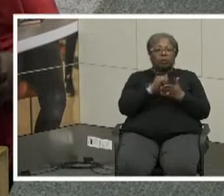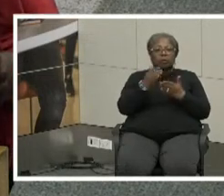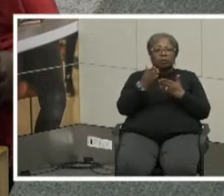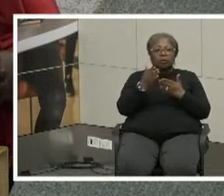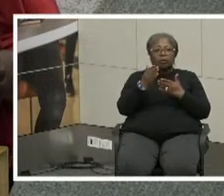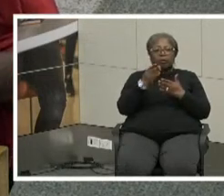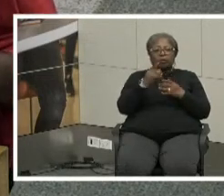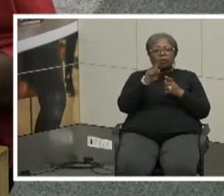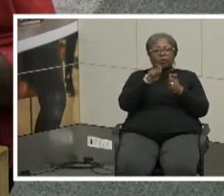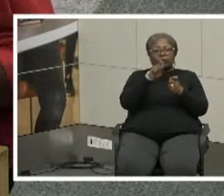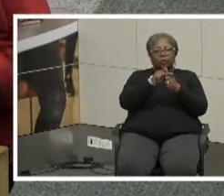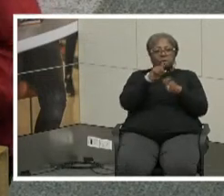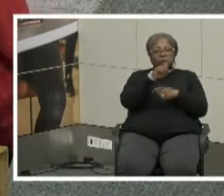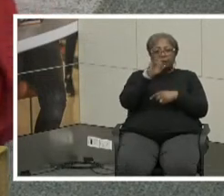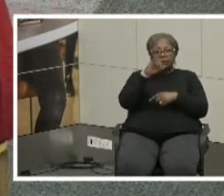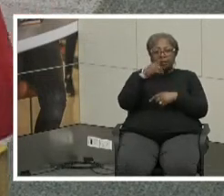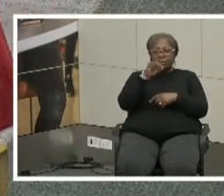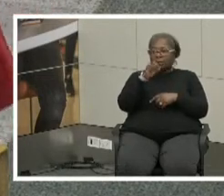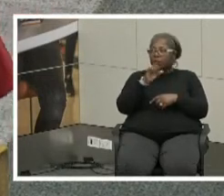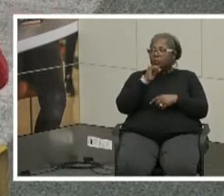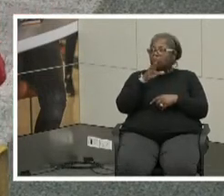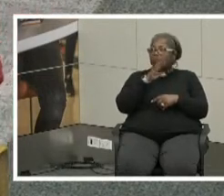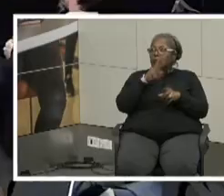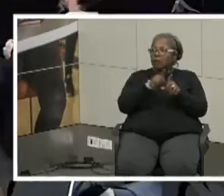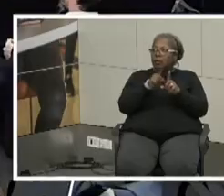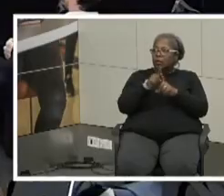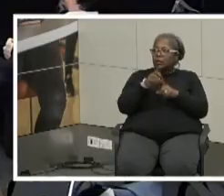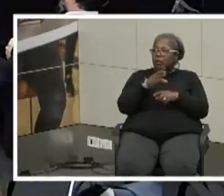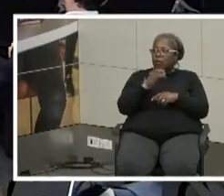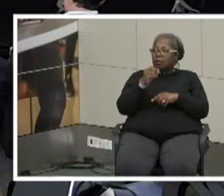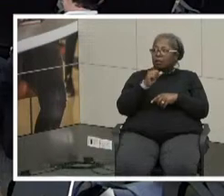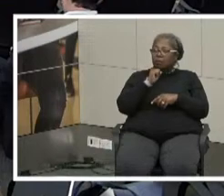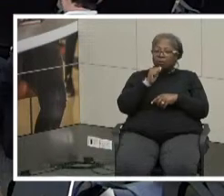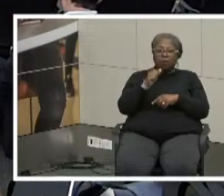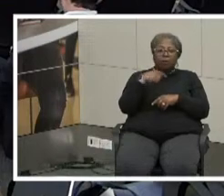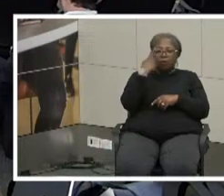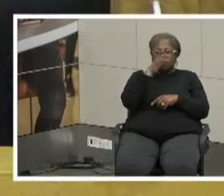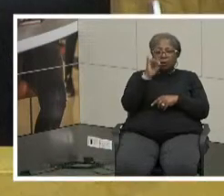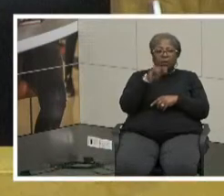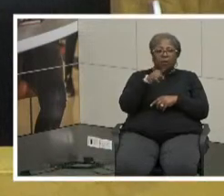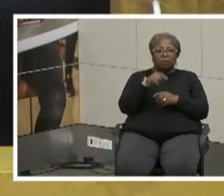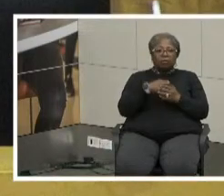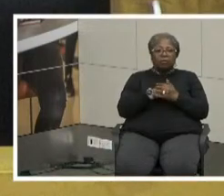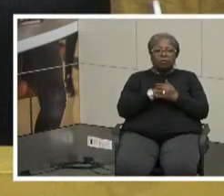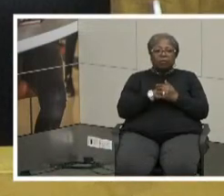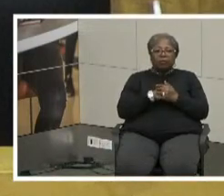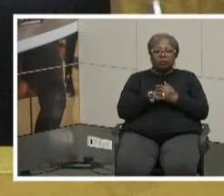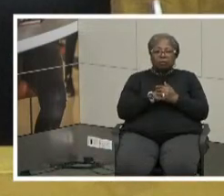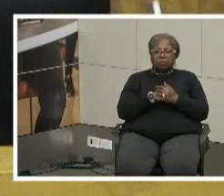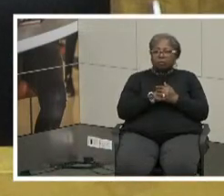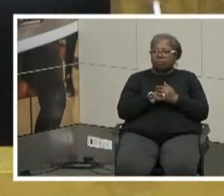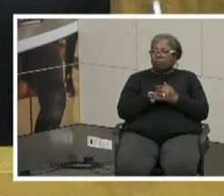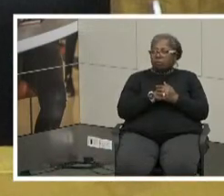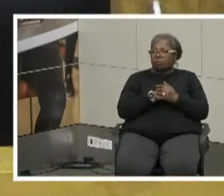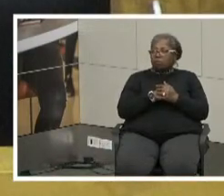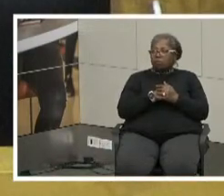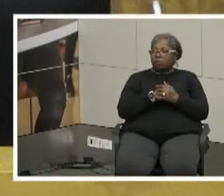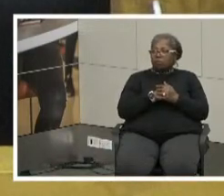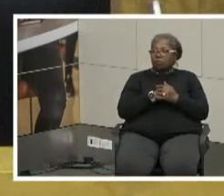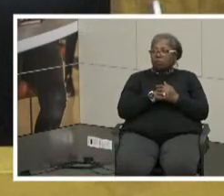zip codes who don't thank you ma'am thank you ma'am our next speaker is